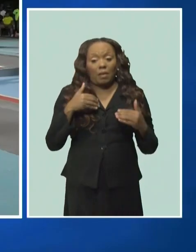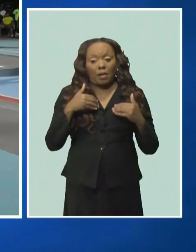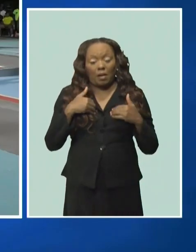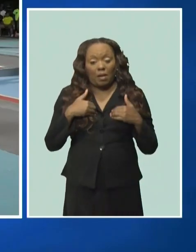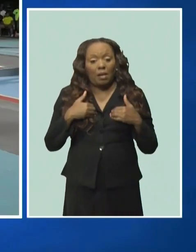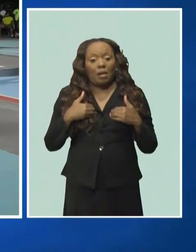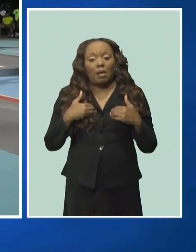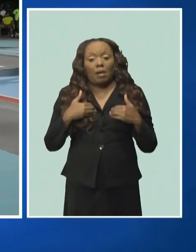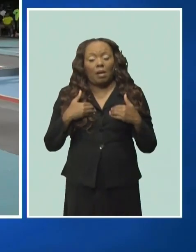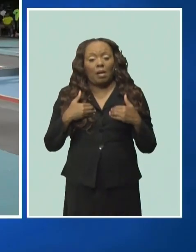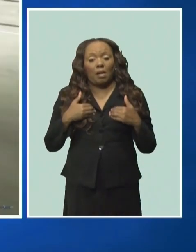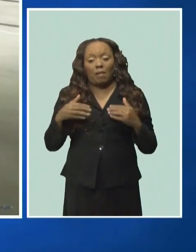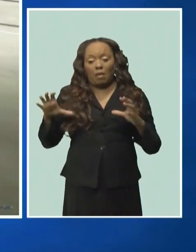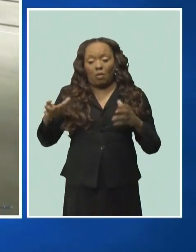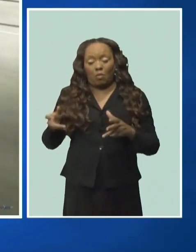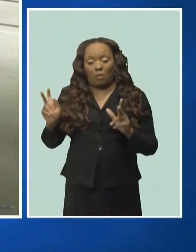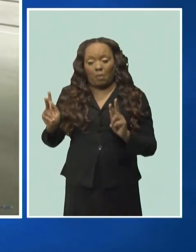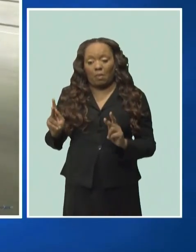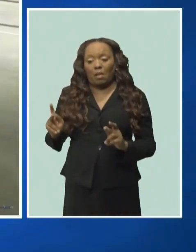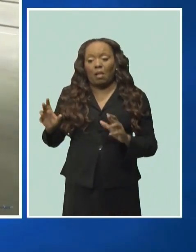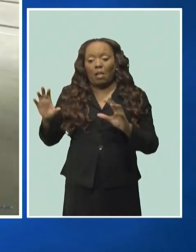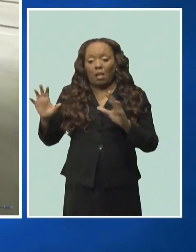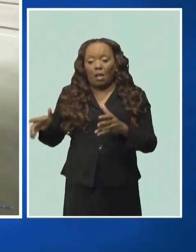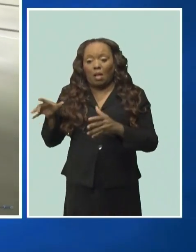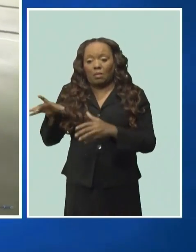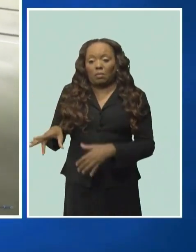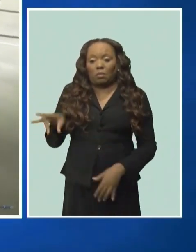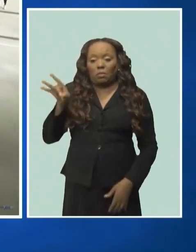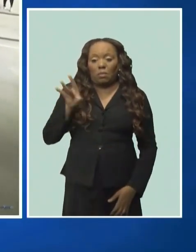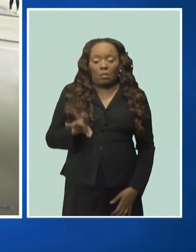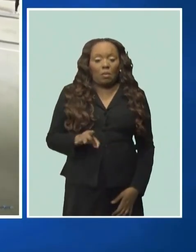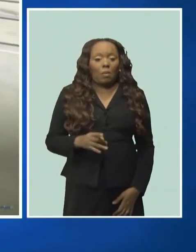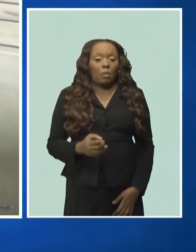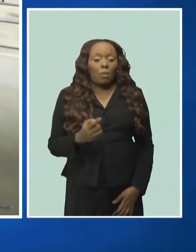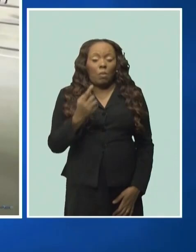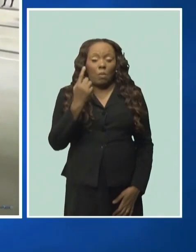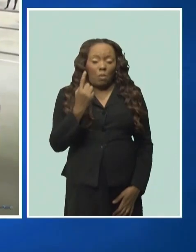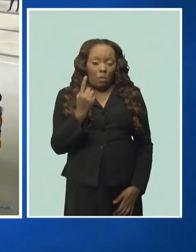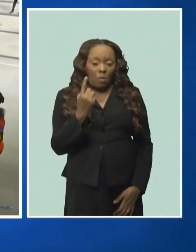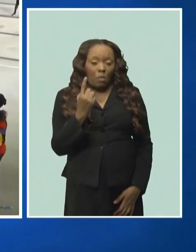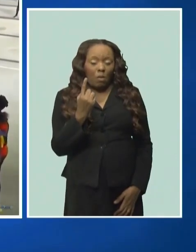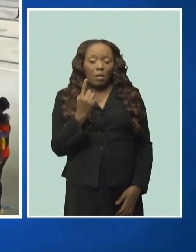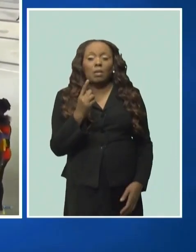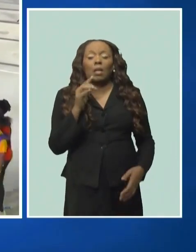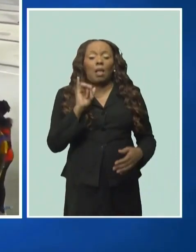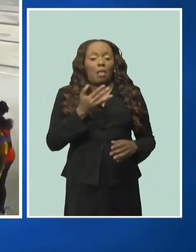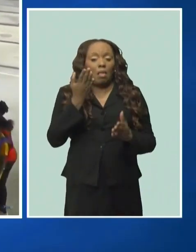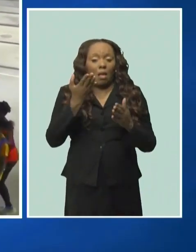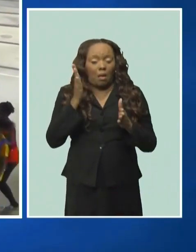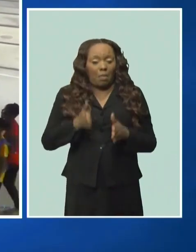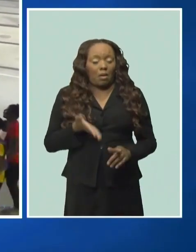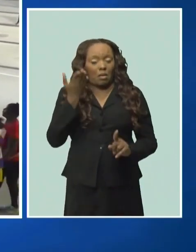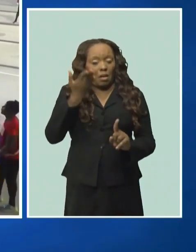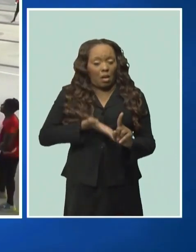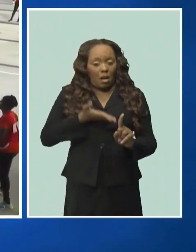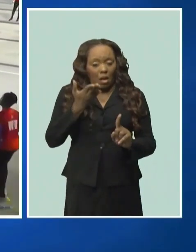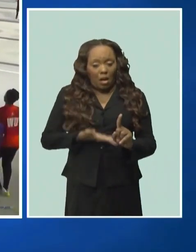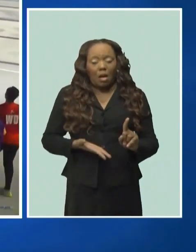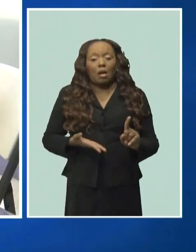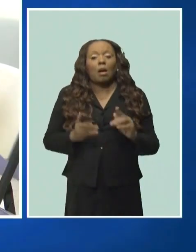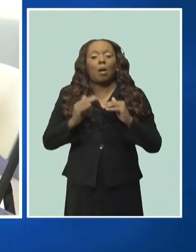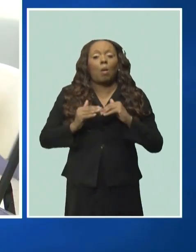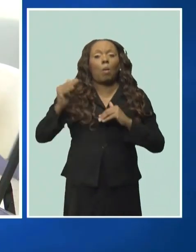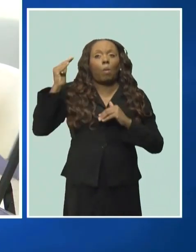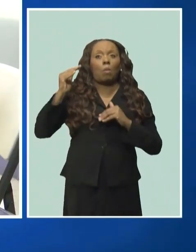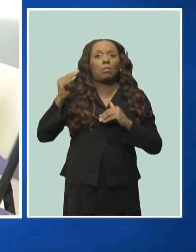1 in 4 in Barbados. That's a very old population. If you look at the trajectory unchecked, in the next few years, the average